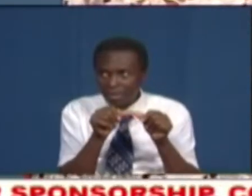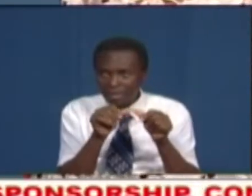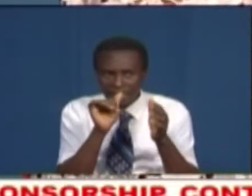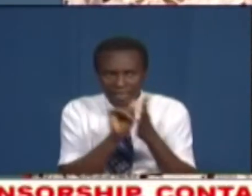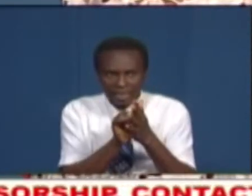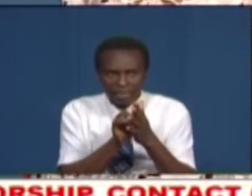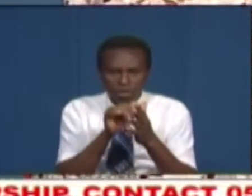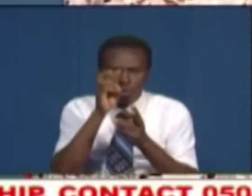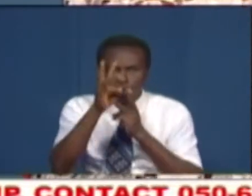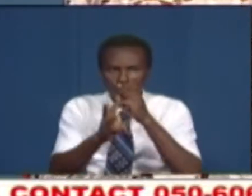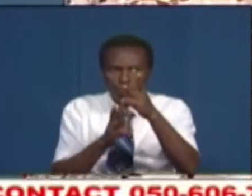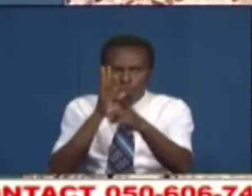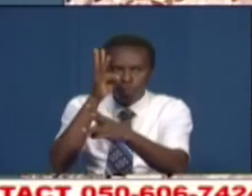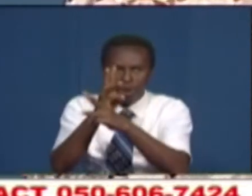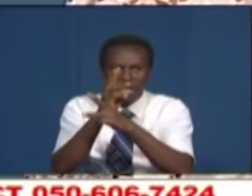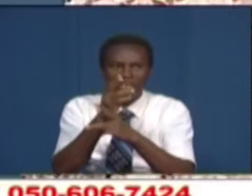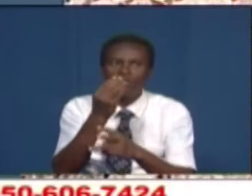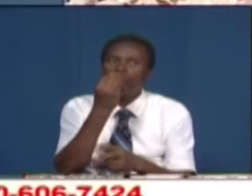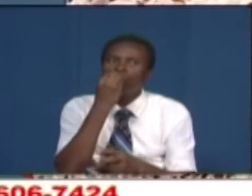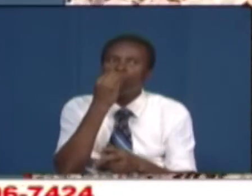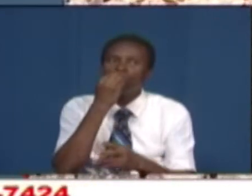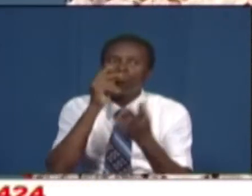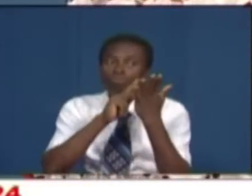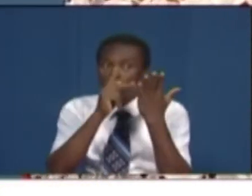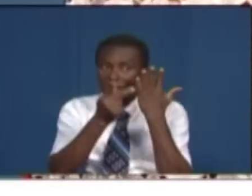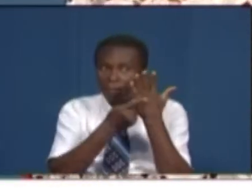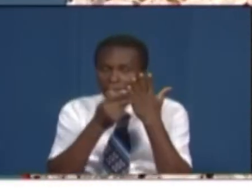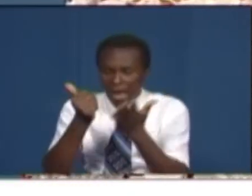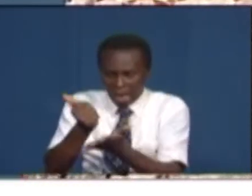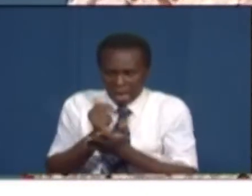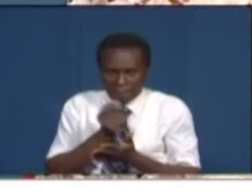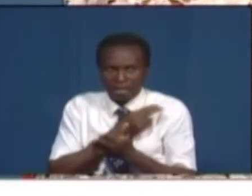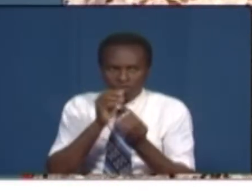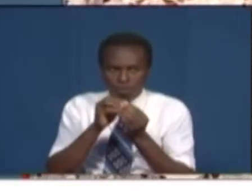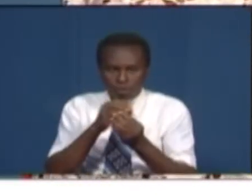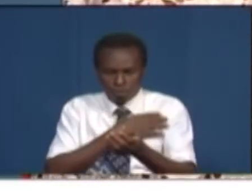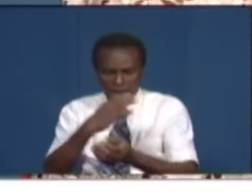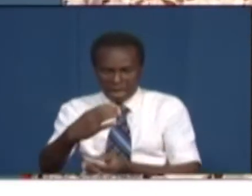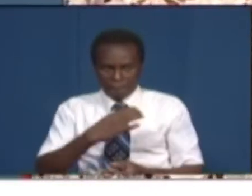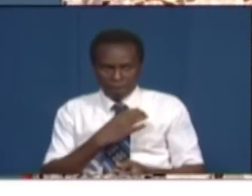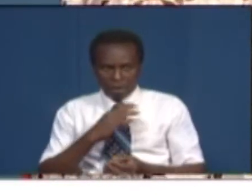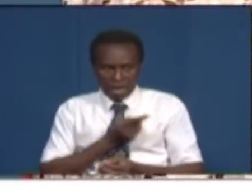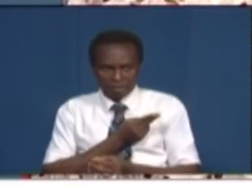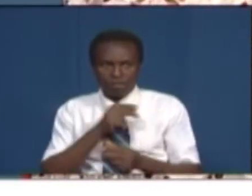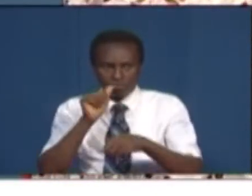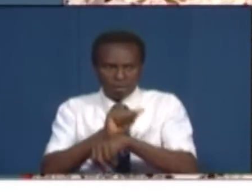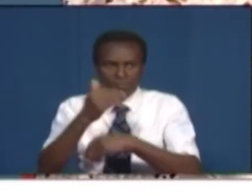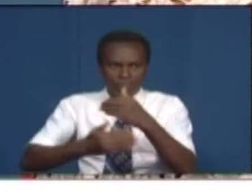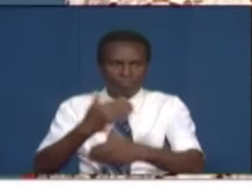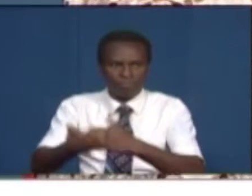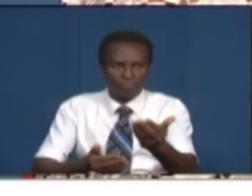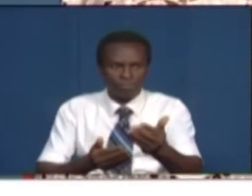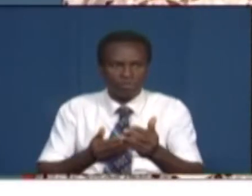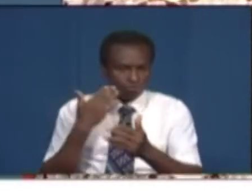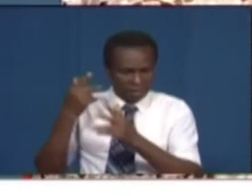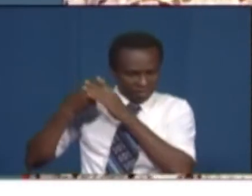helping us to actually finance through capacity training. Right. So we can get these women being trained very well. And then we